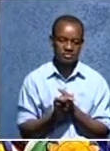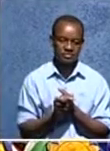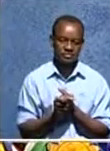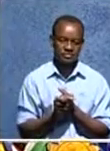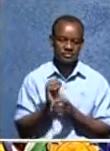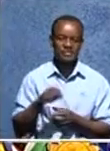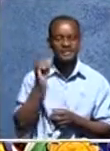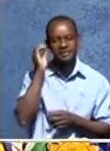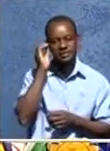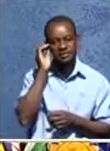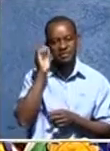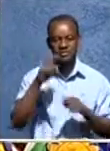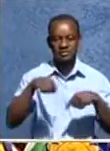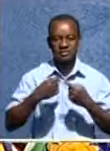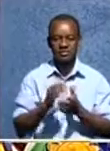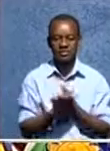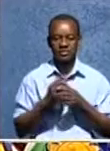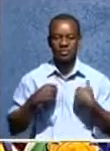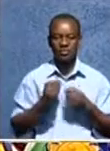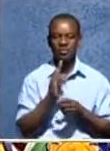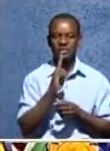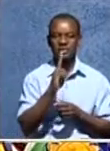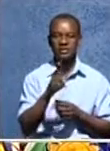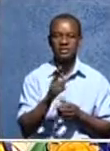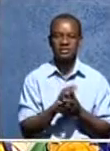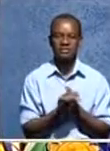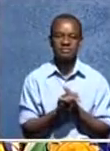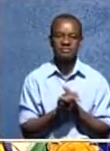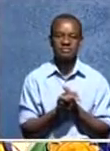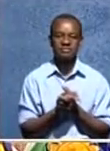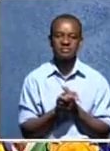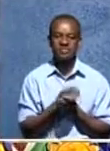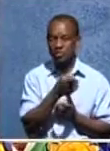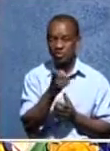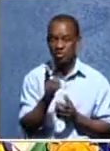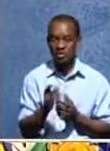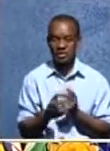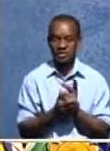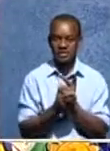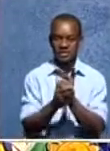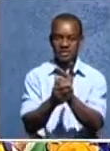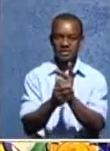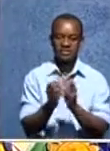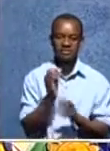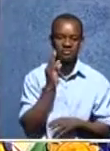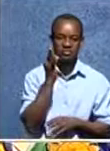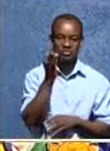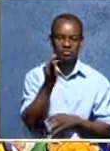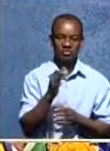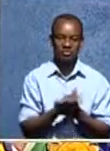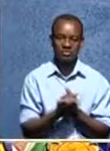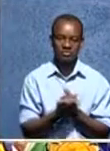Program, where we target the youth because we feel that they are the leaders of tomorrow. So we're targeting them and making them aware, and we take them to hotels or to guest farms or